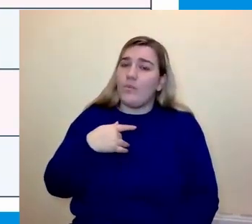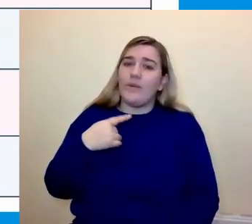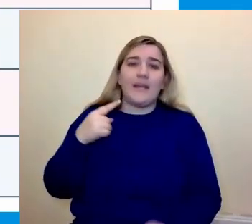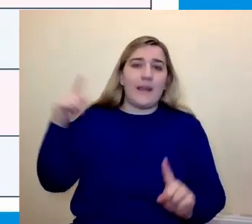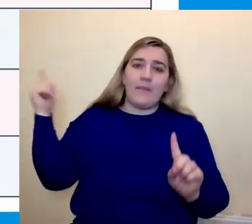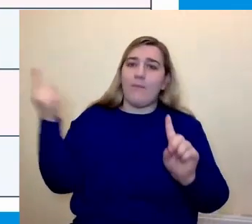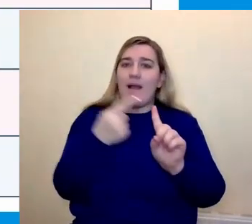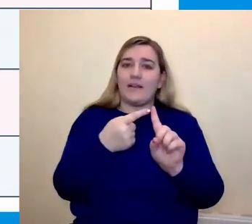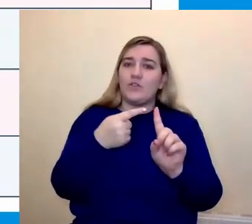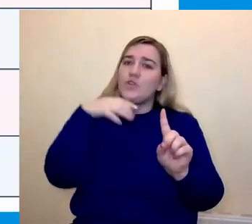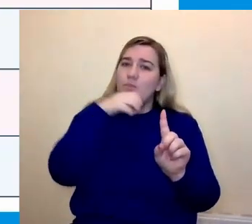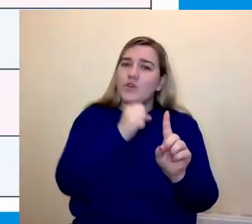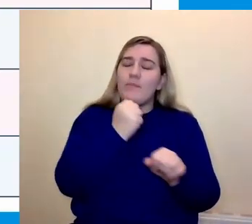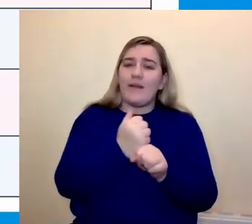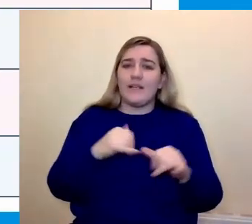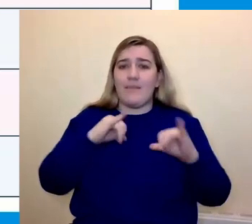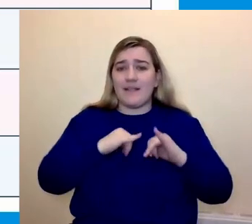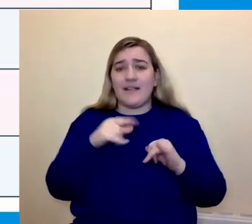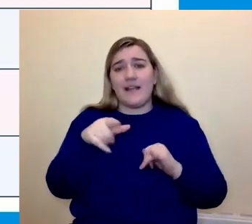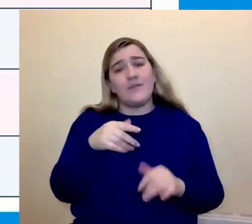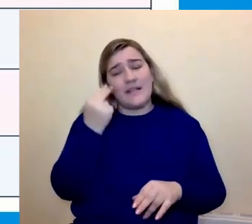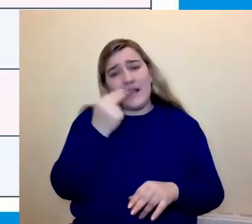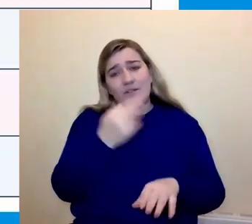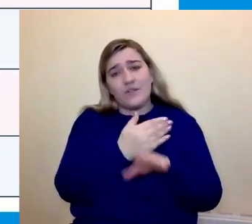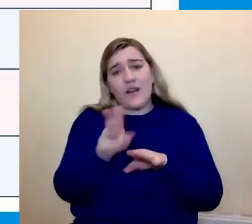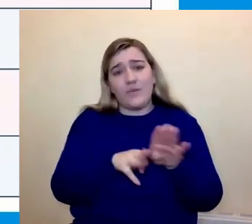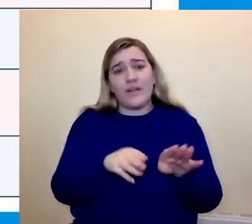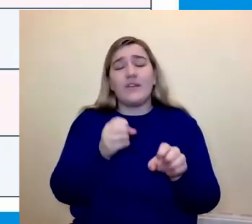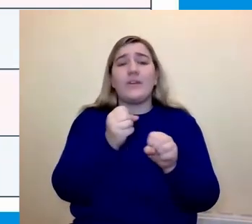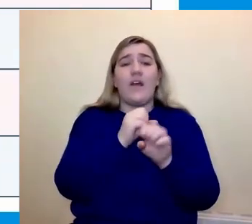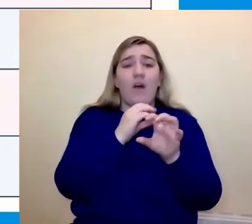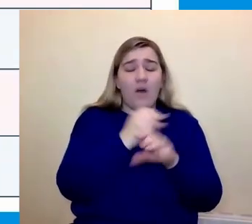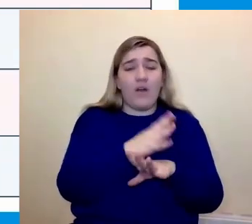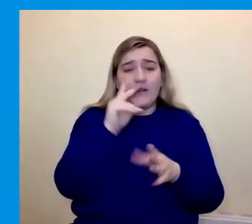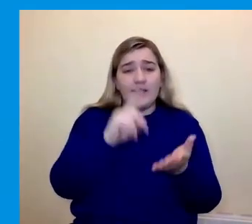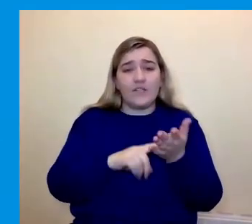of capacity, and that was the place to begin with all of our decision making.